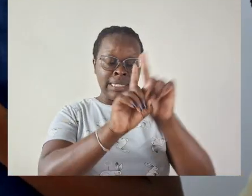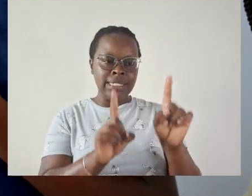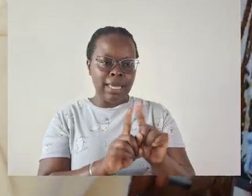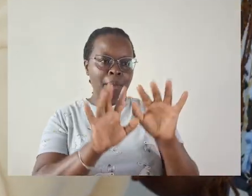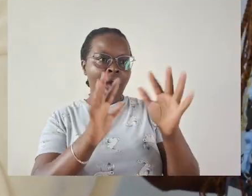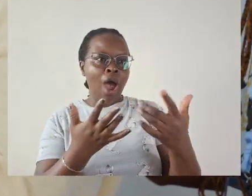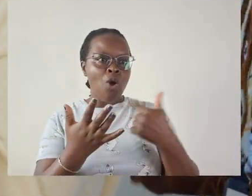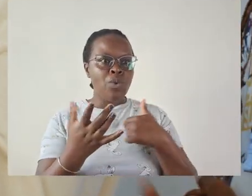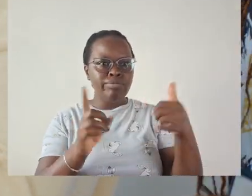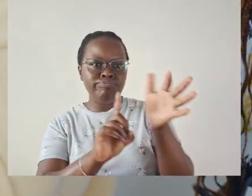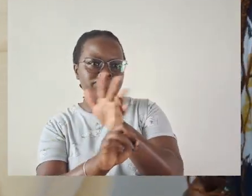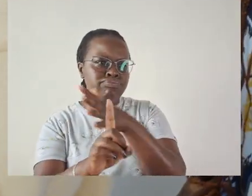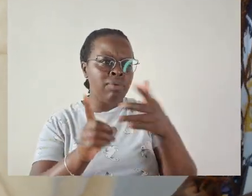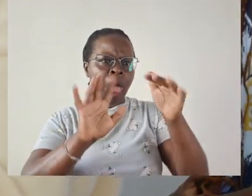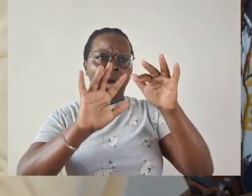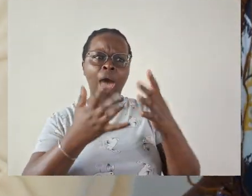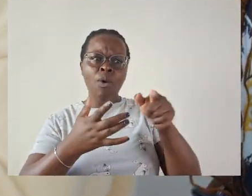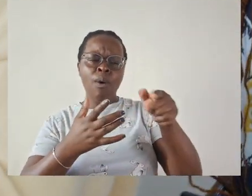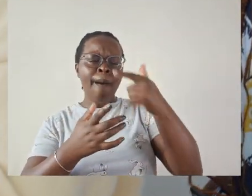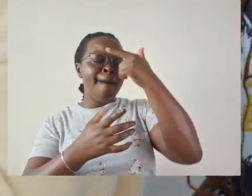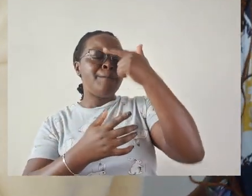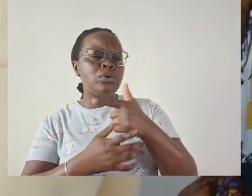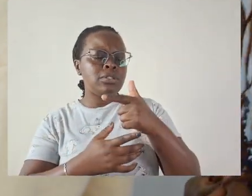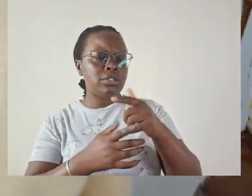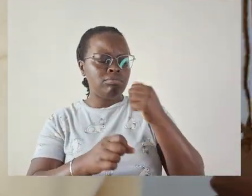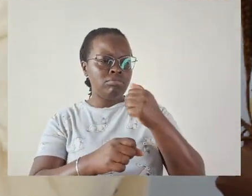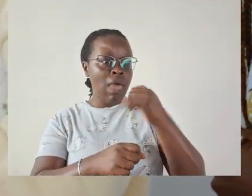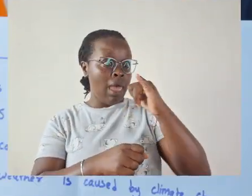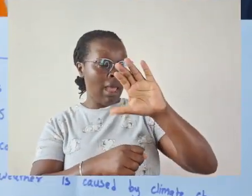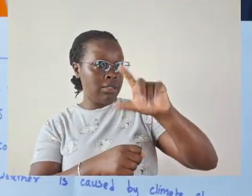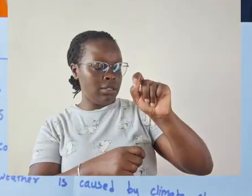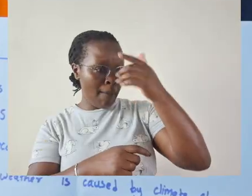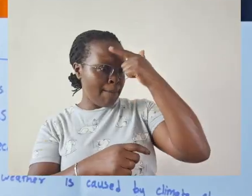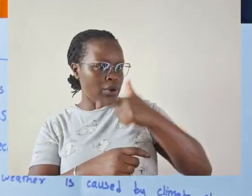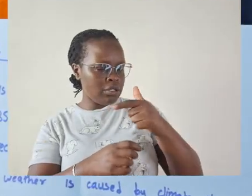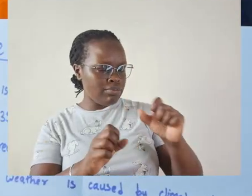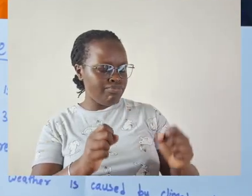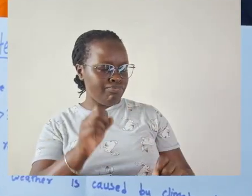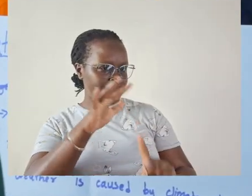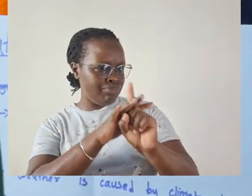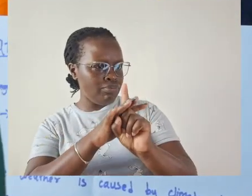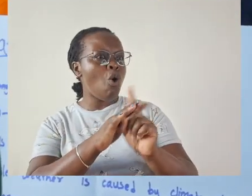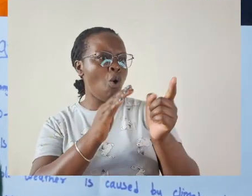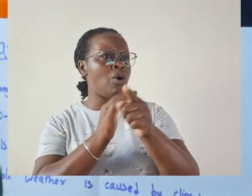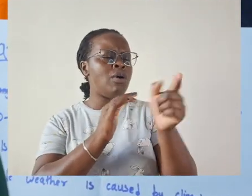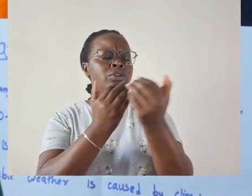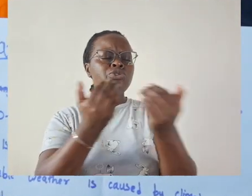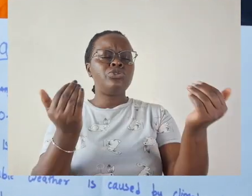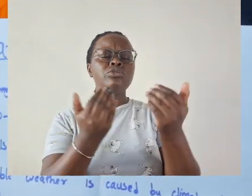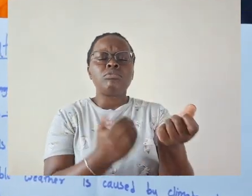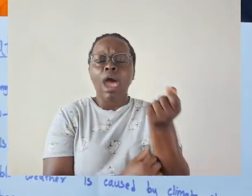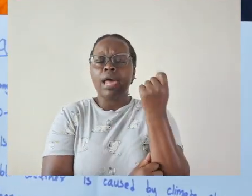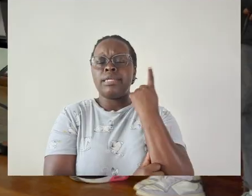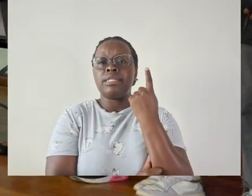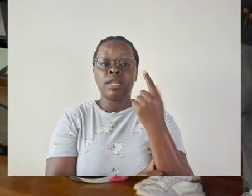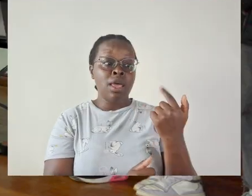how policies for EdTech are provided. So with this, when you're bringing children, and the children are coming from across Kenya, from arid, we have